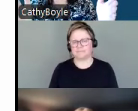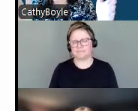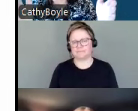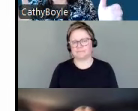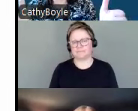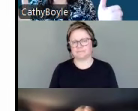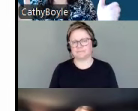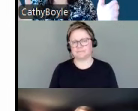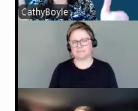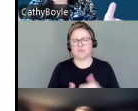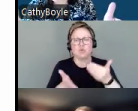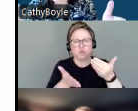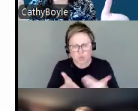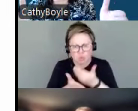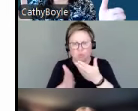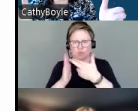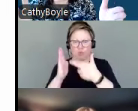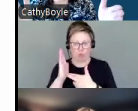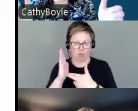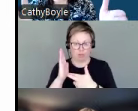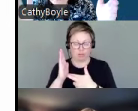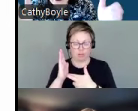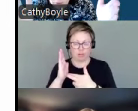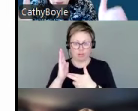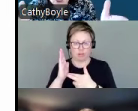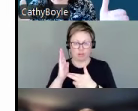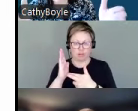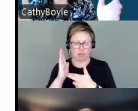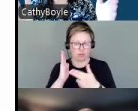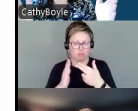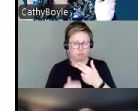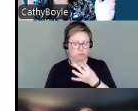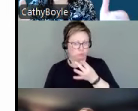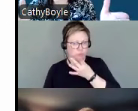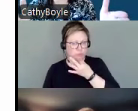There is a new rule coming